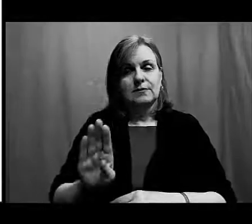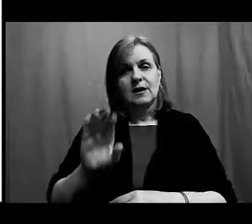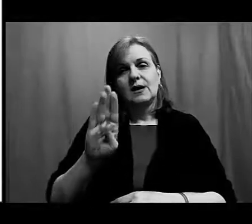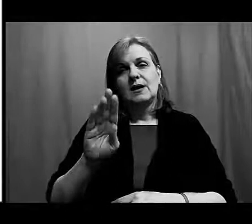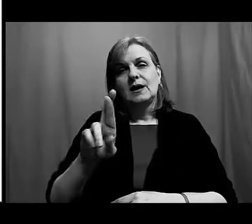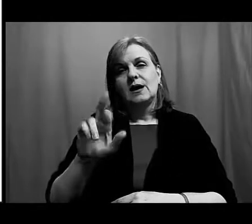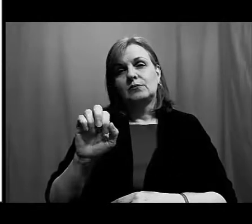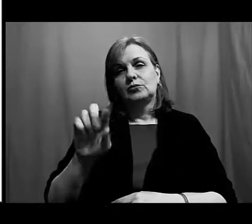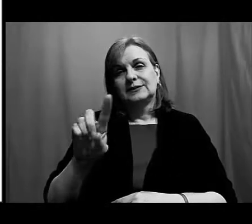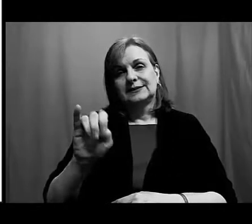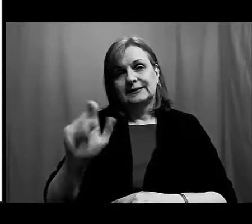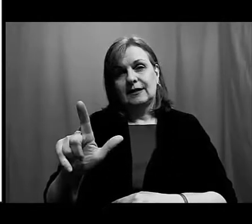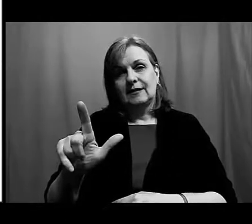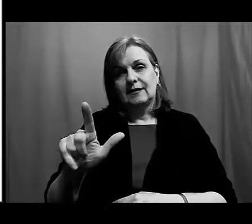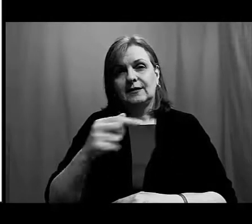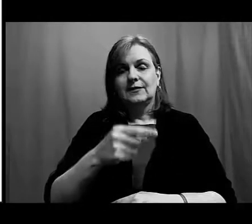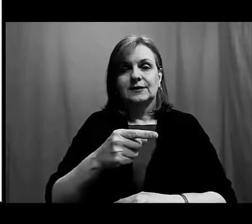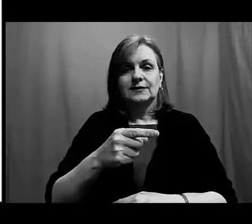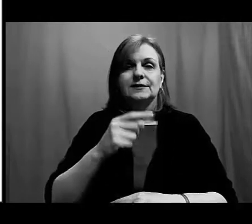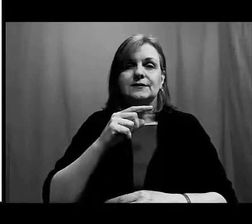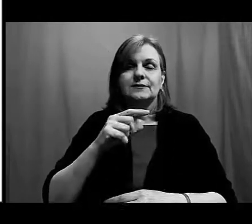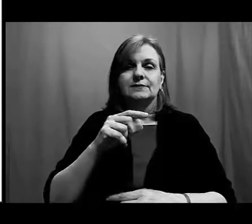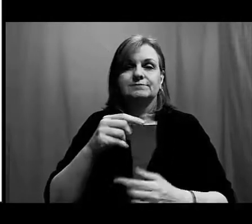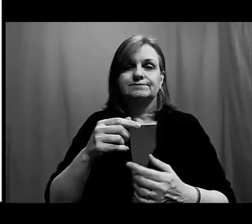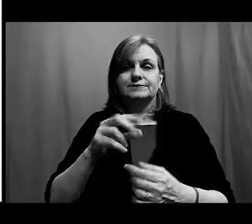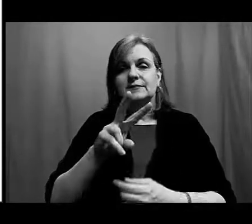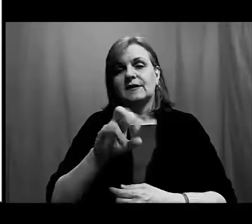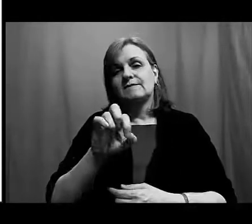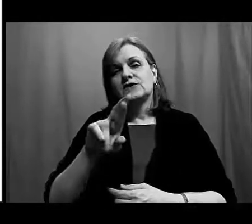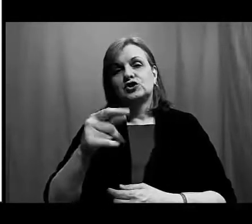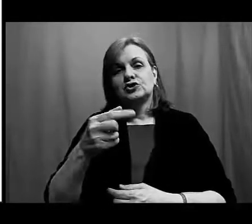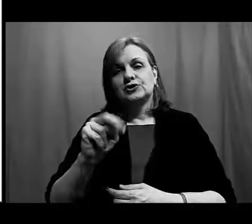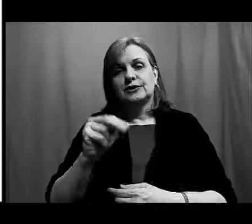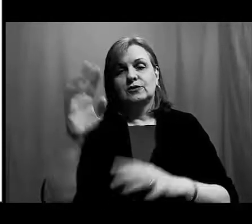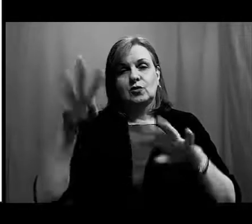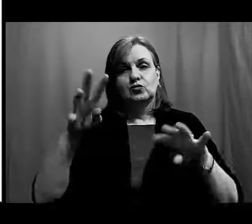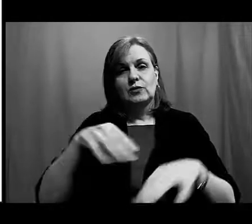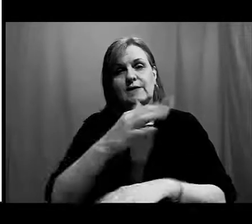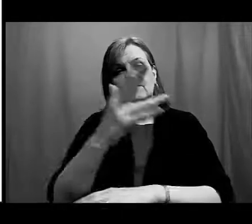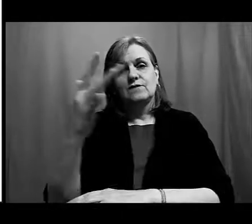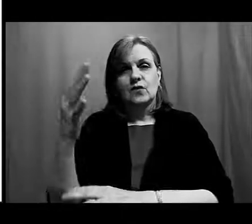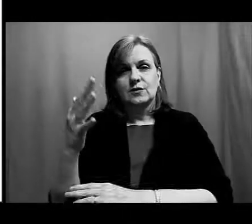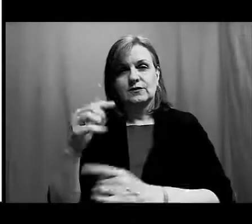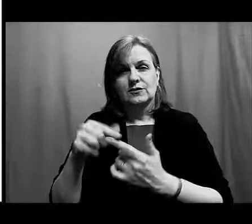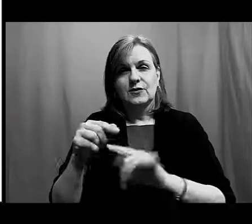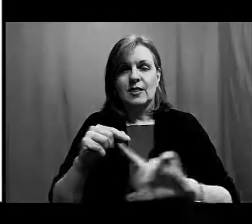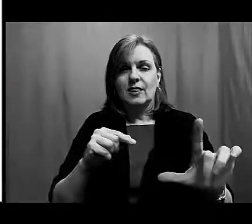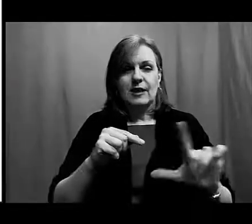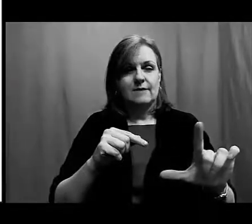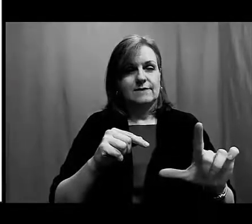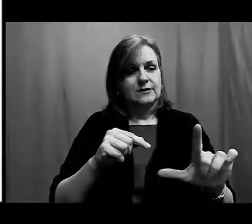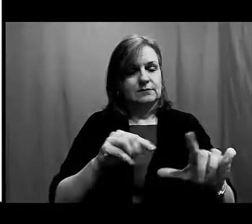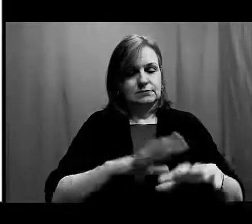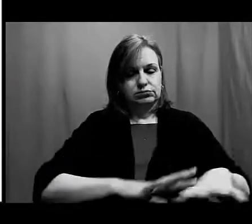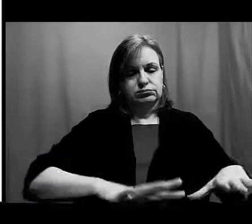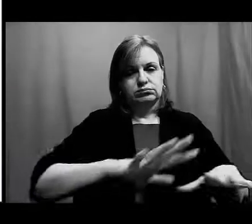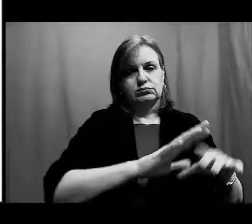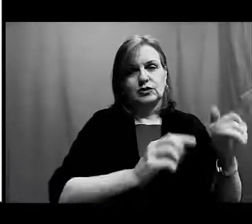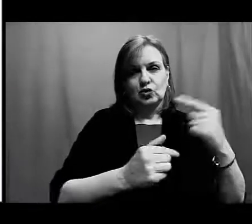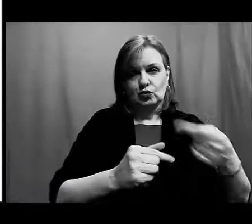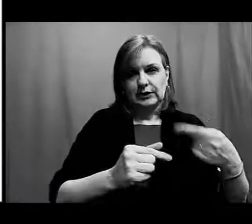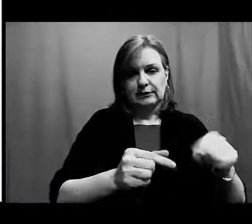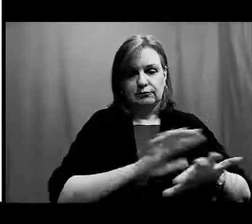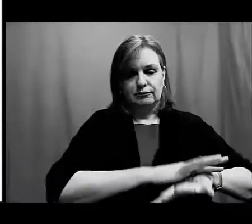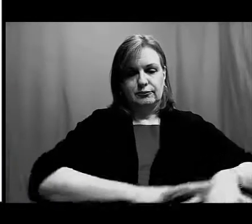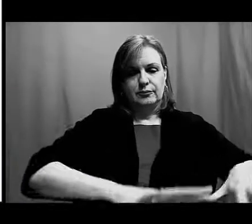from Brazil looking at, this is virgin rainforest off to the left and bottom